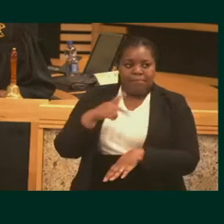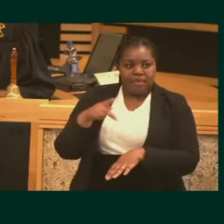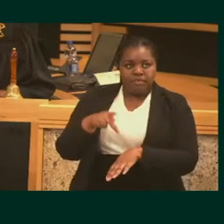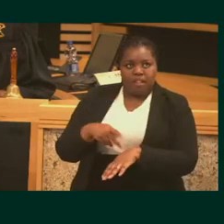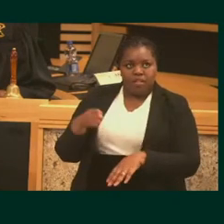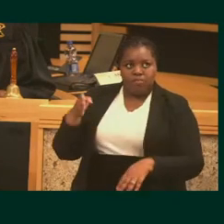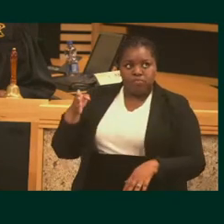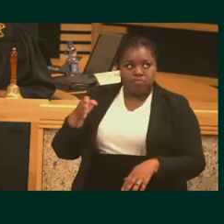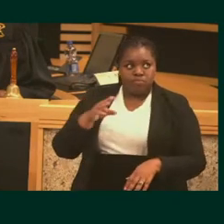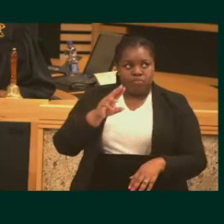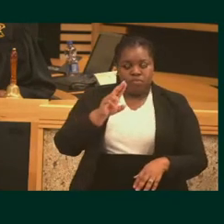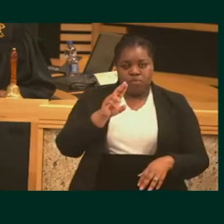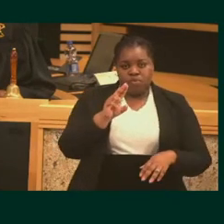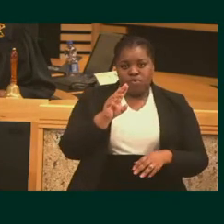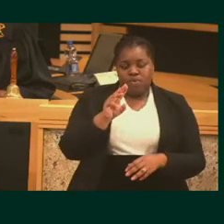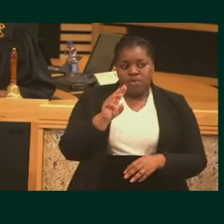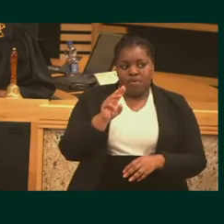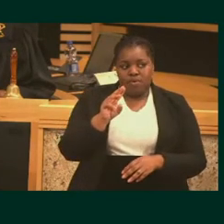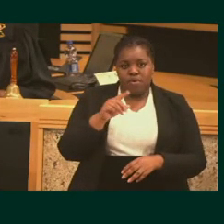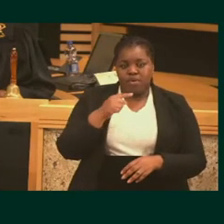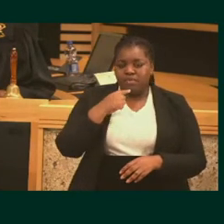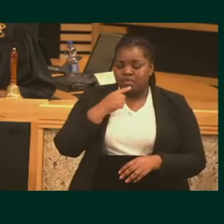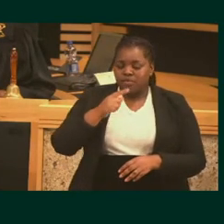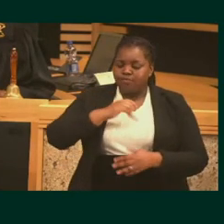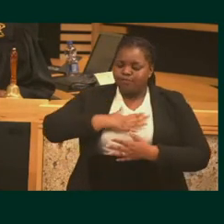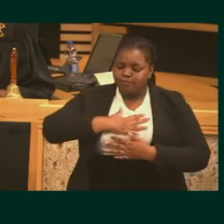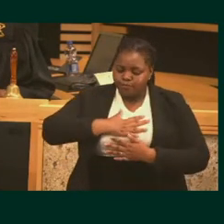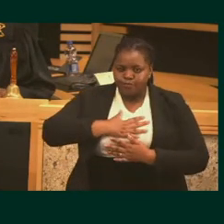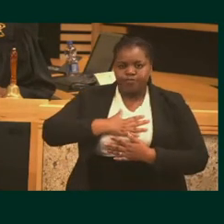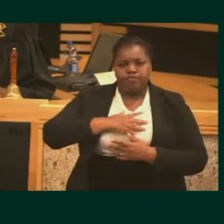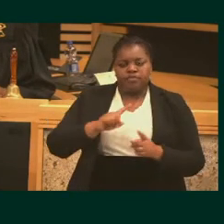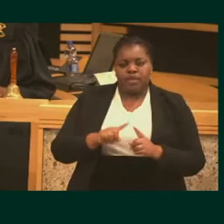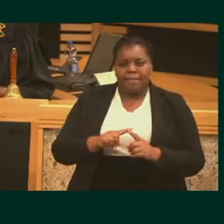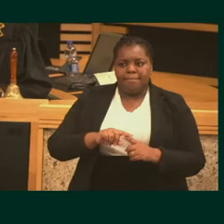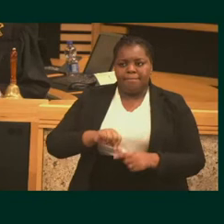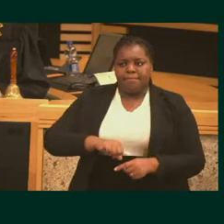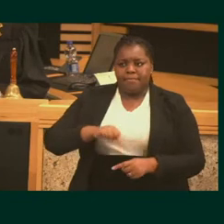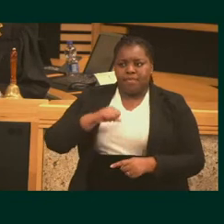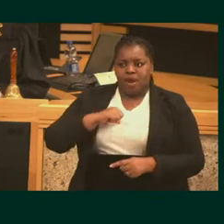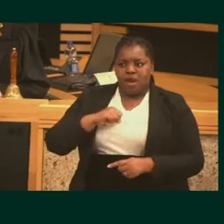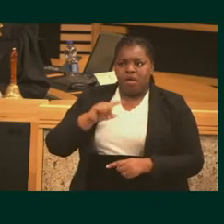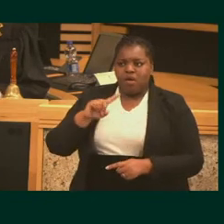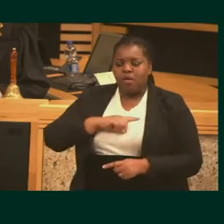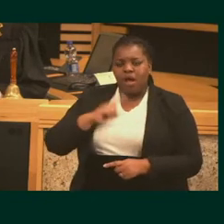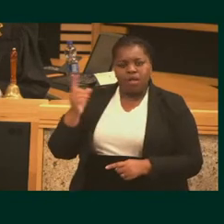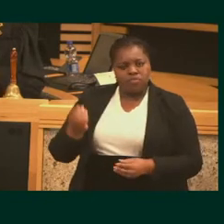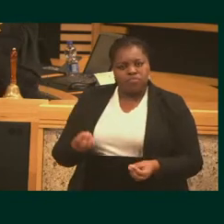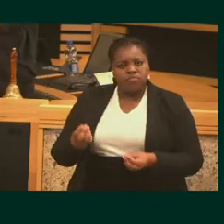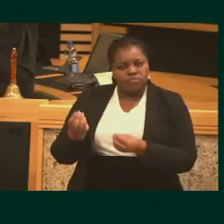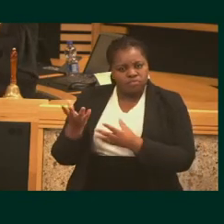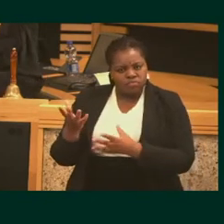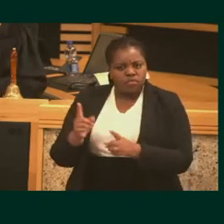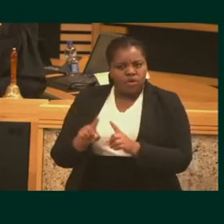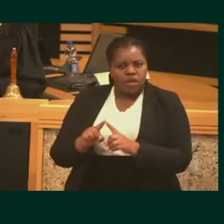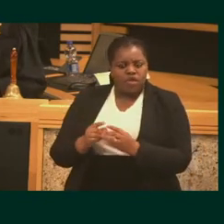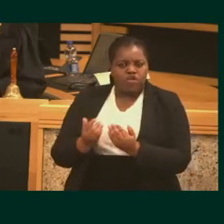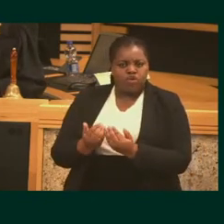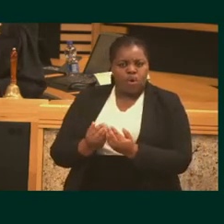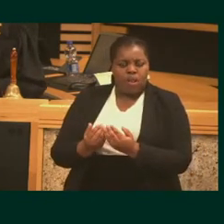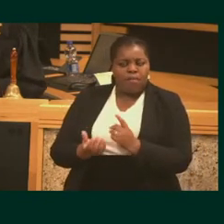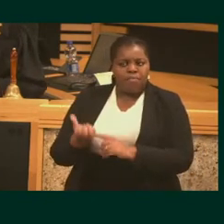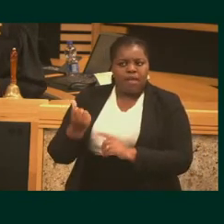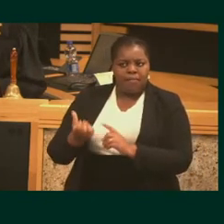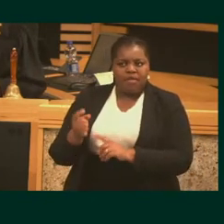Makala said he was honored and proud of the recognition that the school received on the